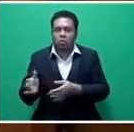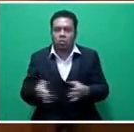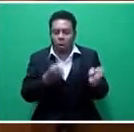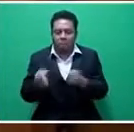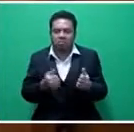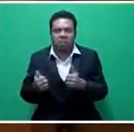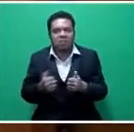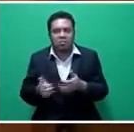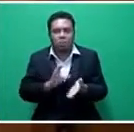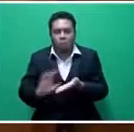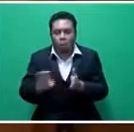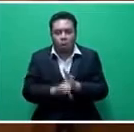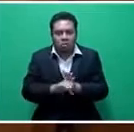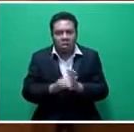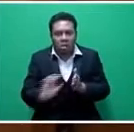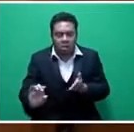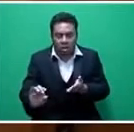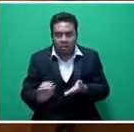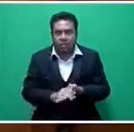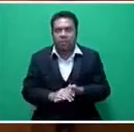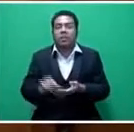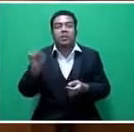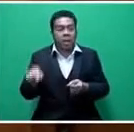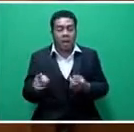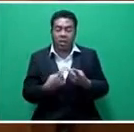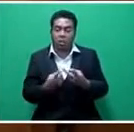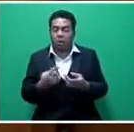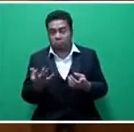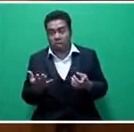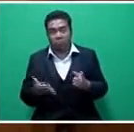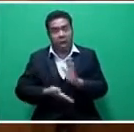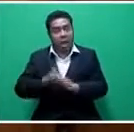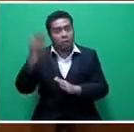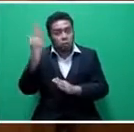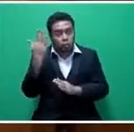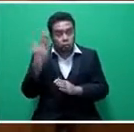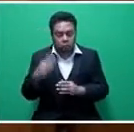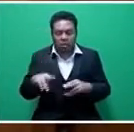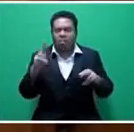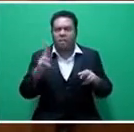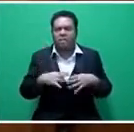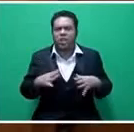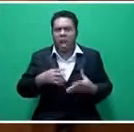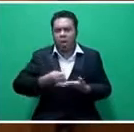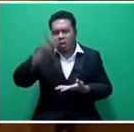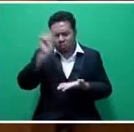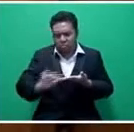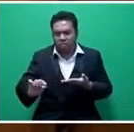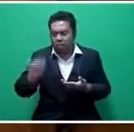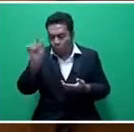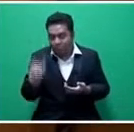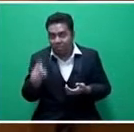In terms of secondary school FEC allocation, Mr. Speaker, the per capita grant per child per